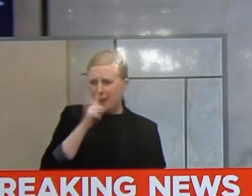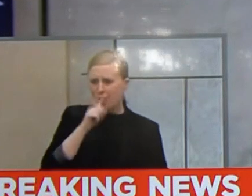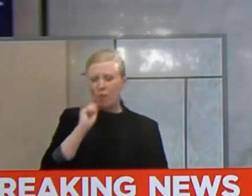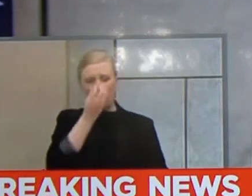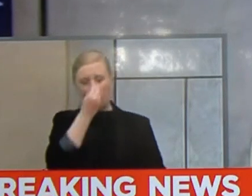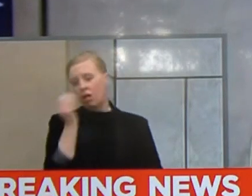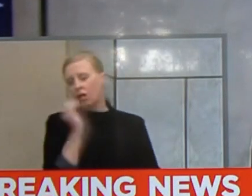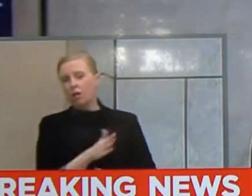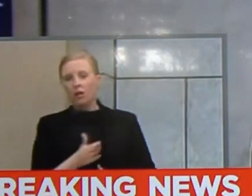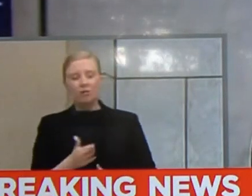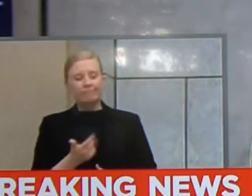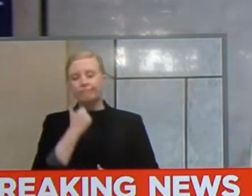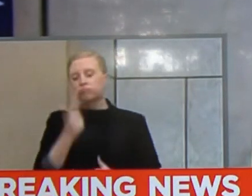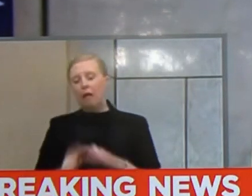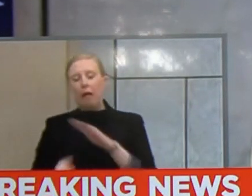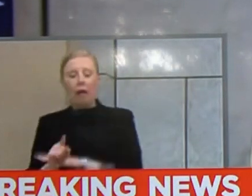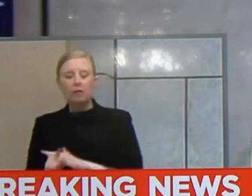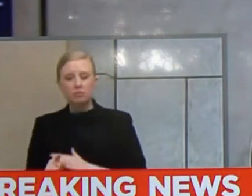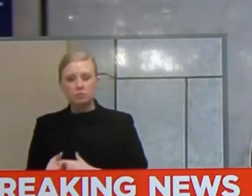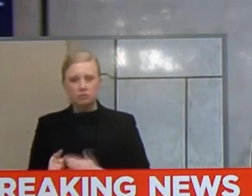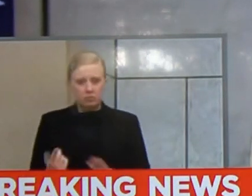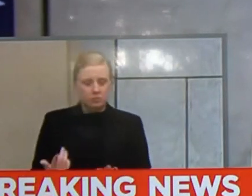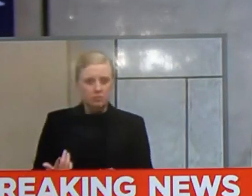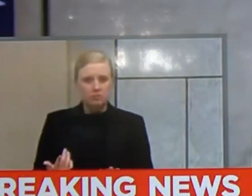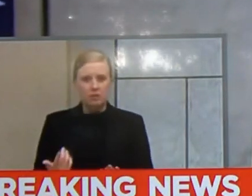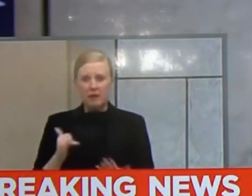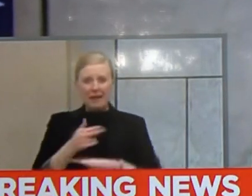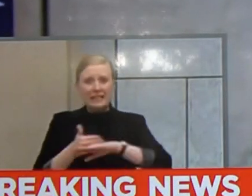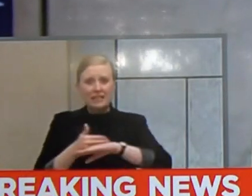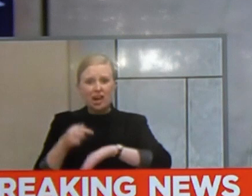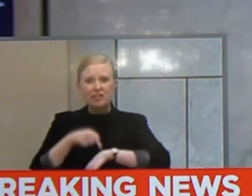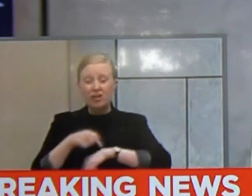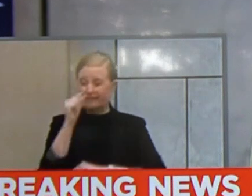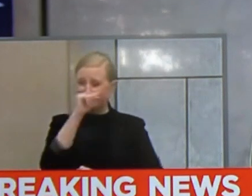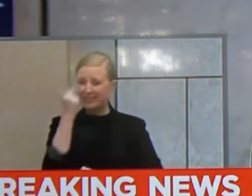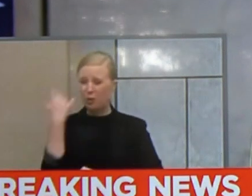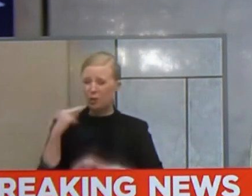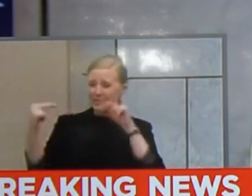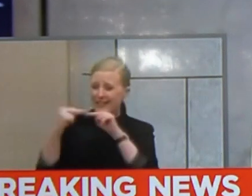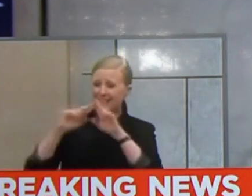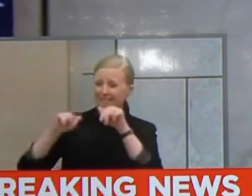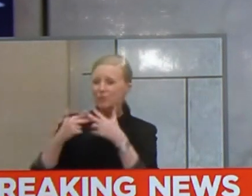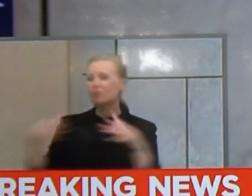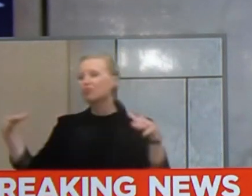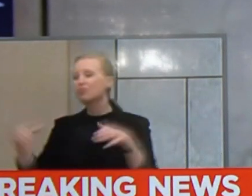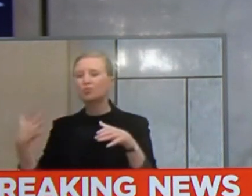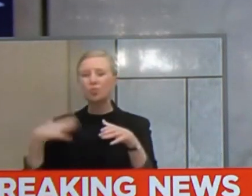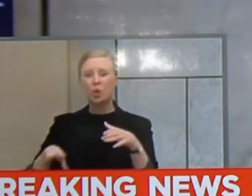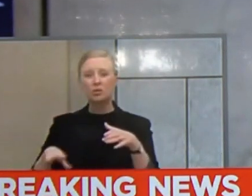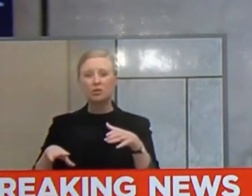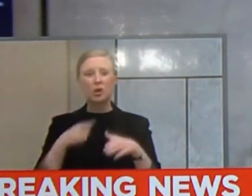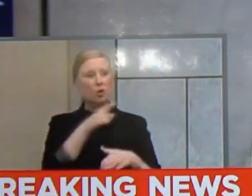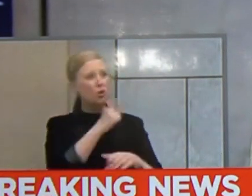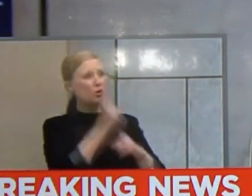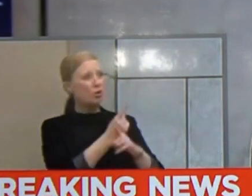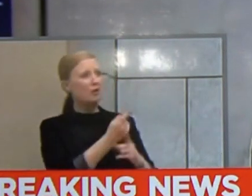intentionally breaking them, particularly around Easter when they just want to go see their families? Apart from telling people to be patient and the state laws that are